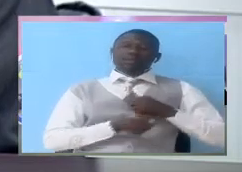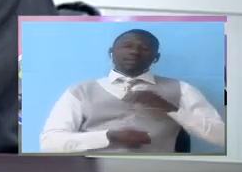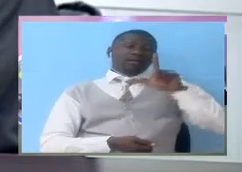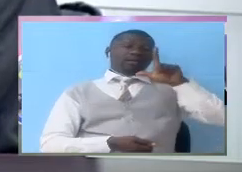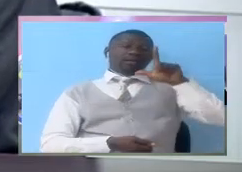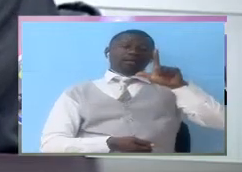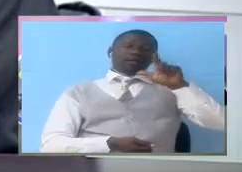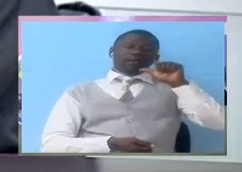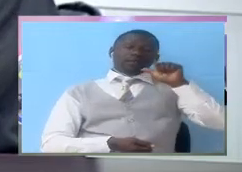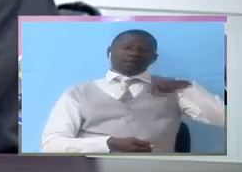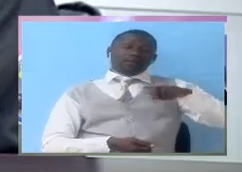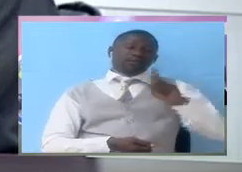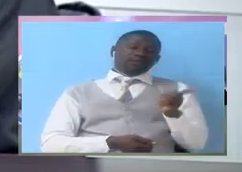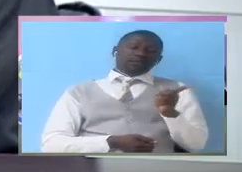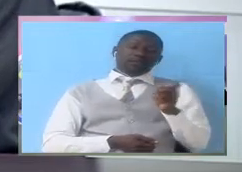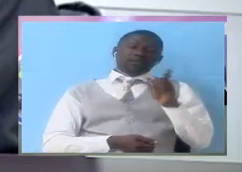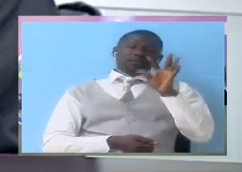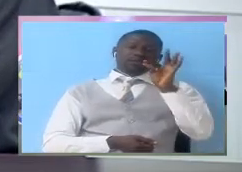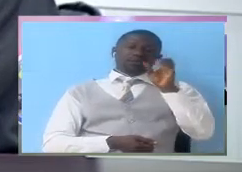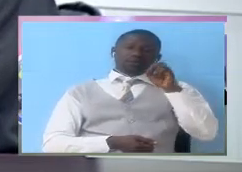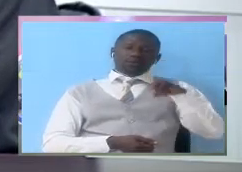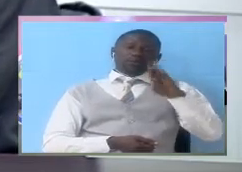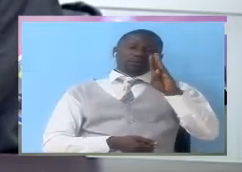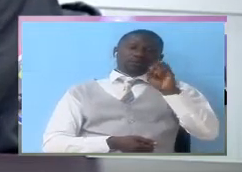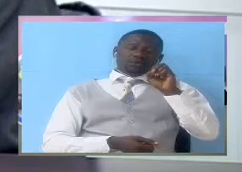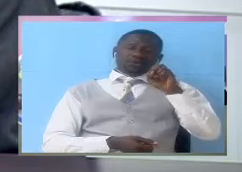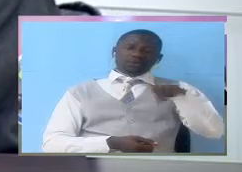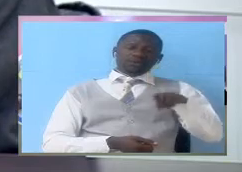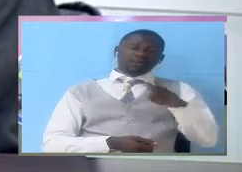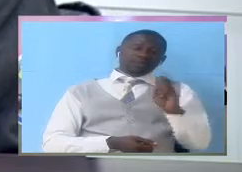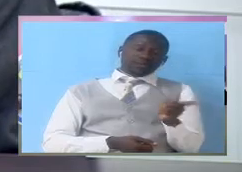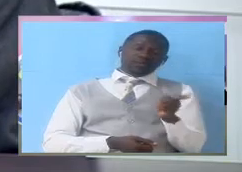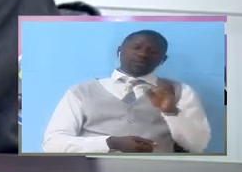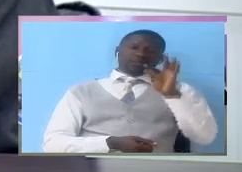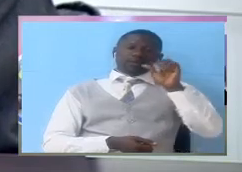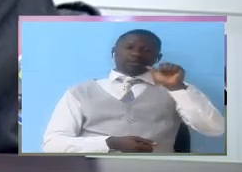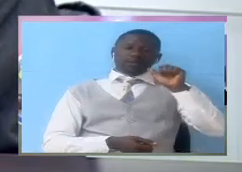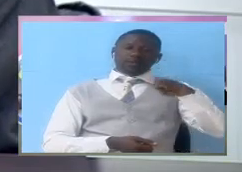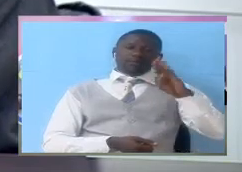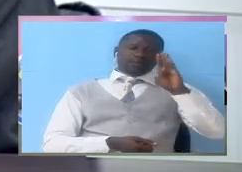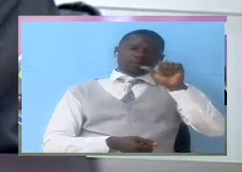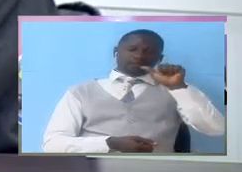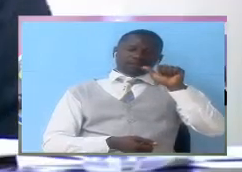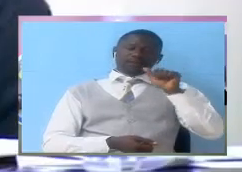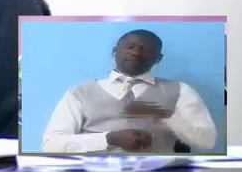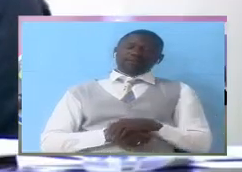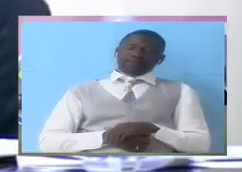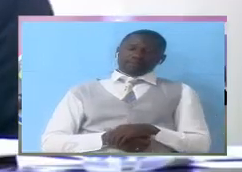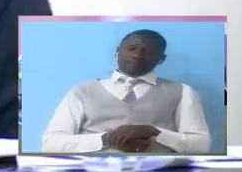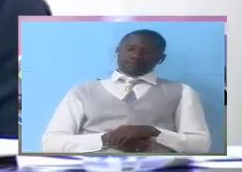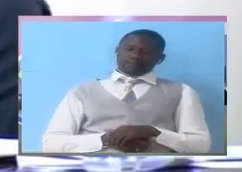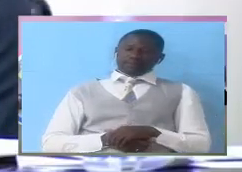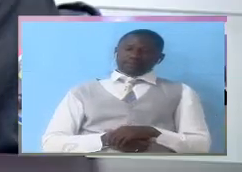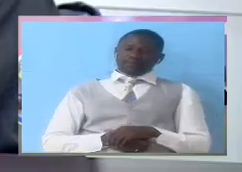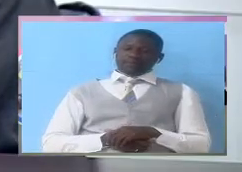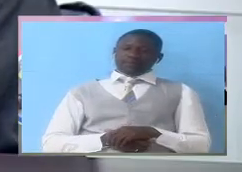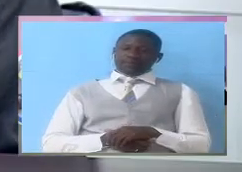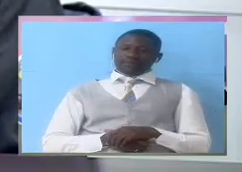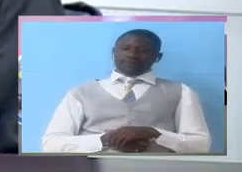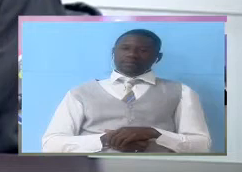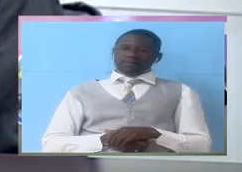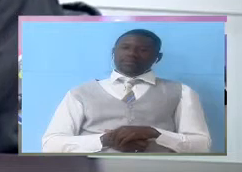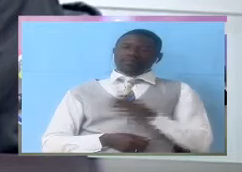long tamba. I said it. Oh, waxat ko. And I will say it again. Yes, tell us in English.